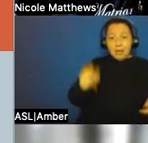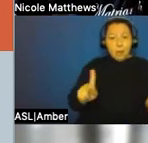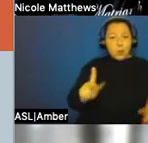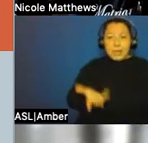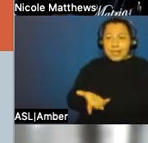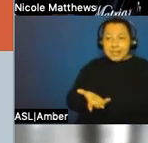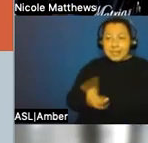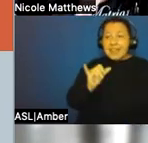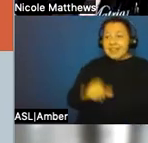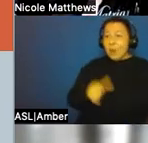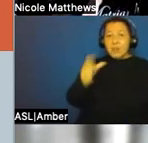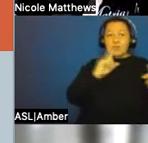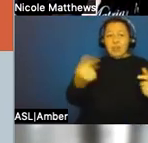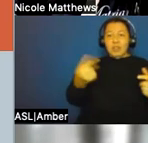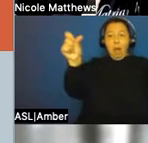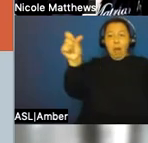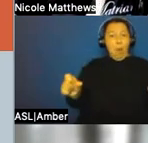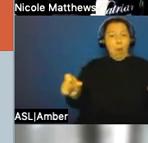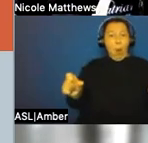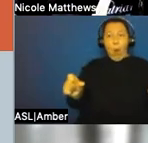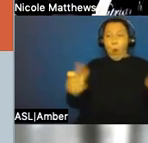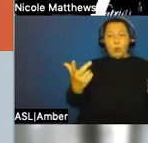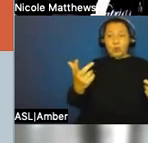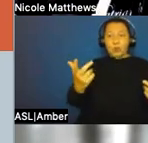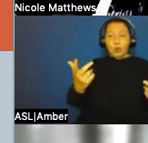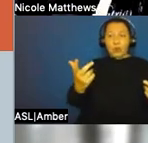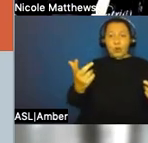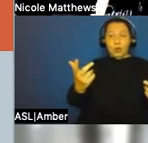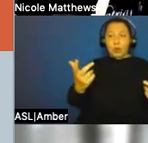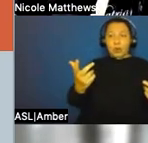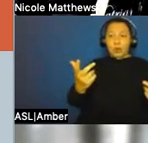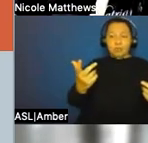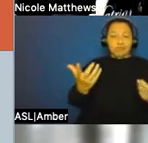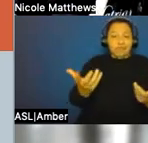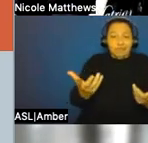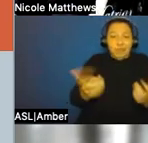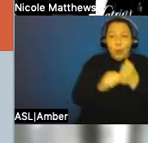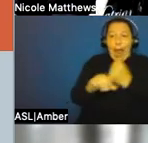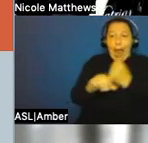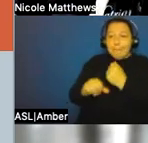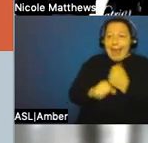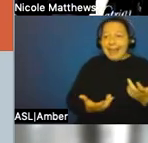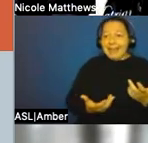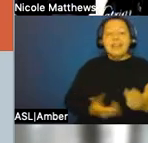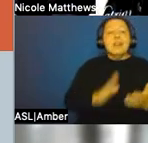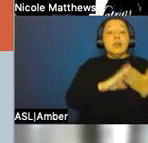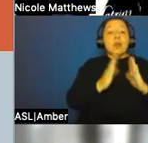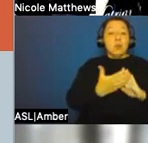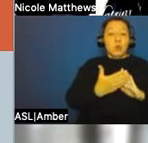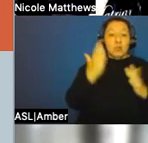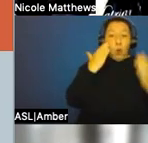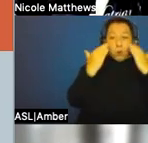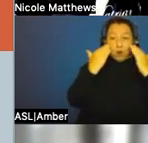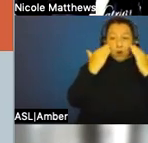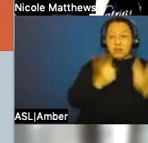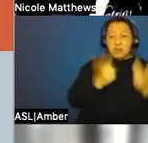poster campaign, you know. And community awareness, looking at activities that raise